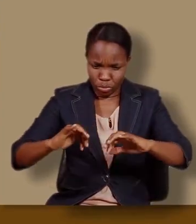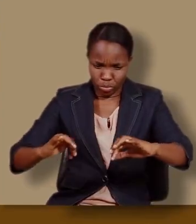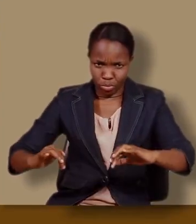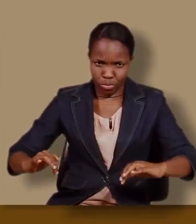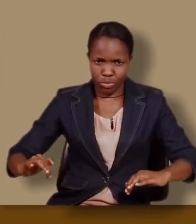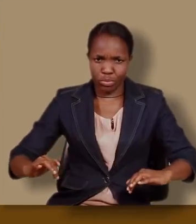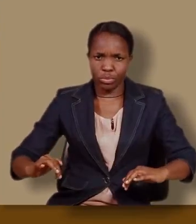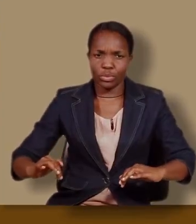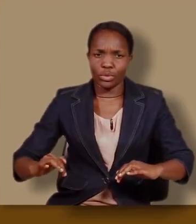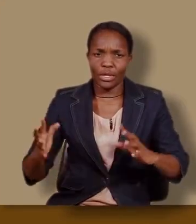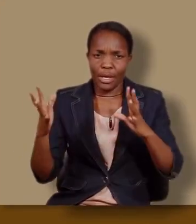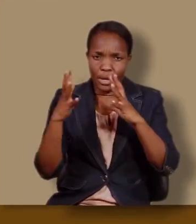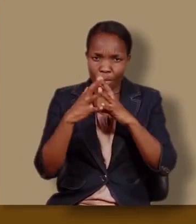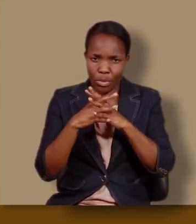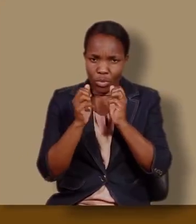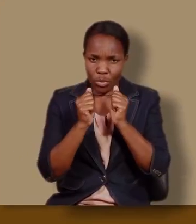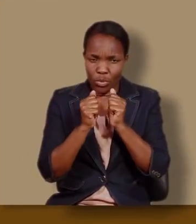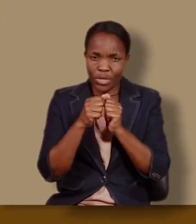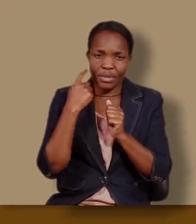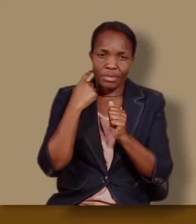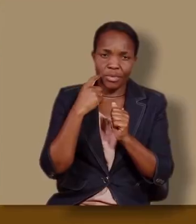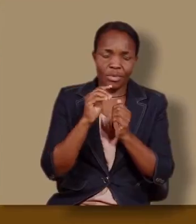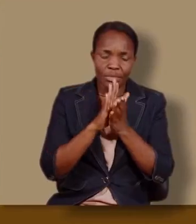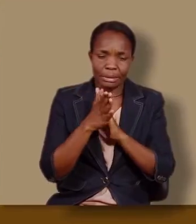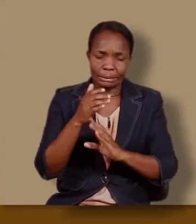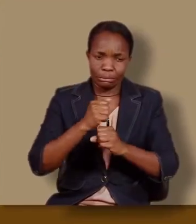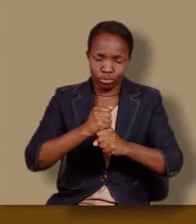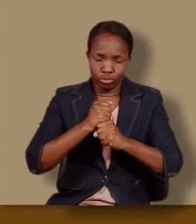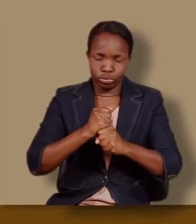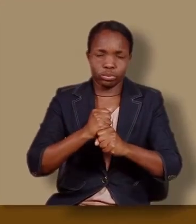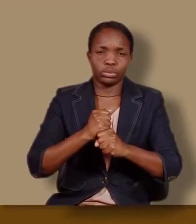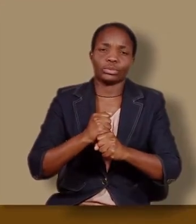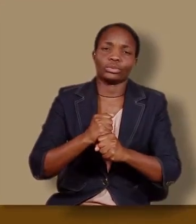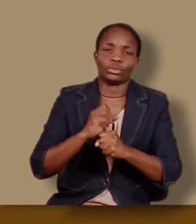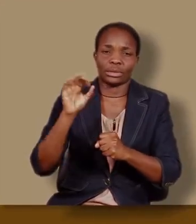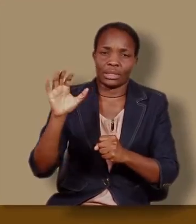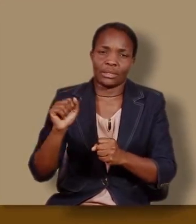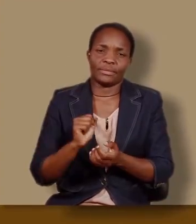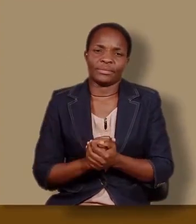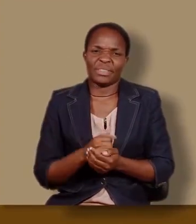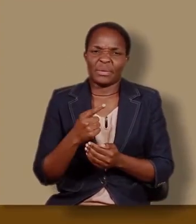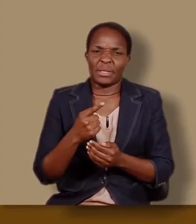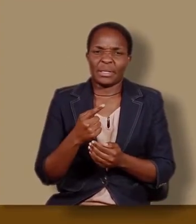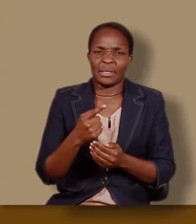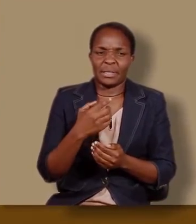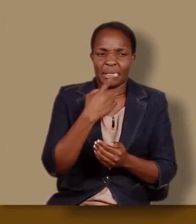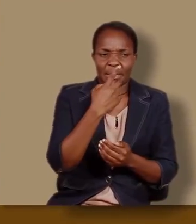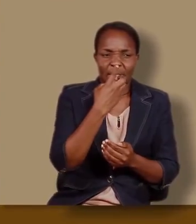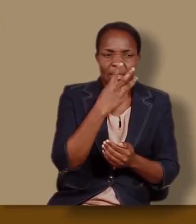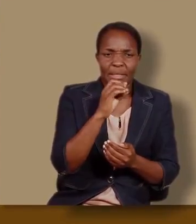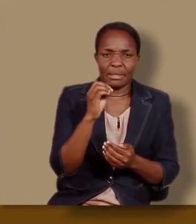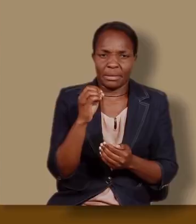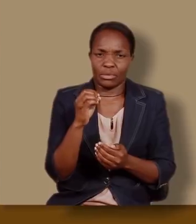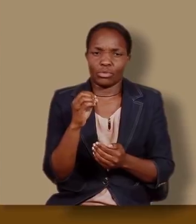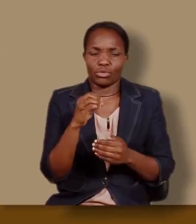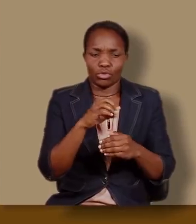become the Union of South Africa, there were nearly 300 reserves for natives throughout the country.